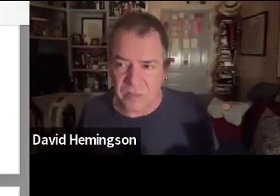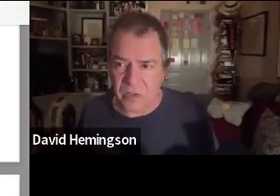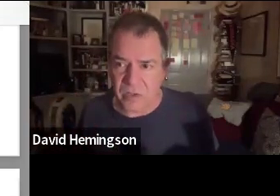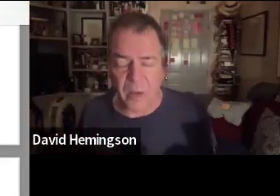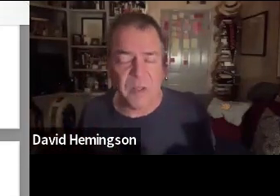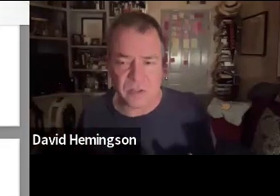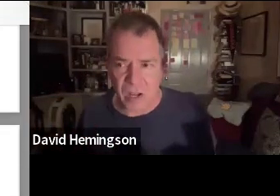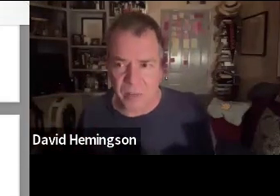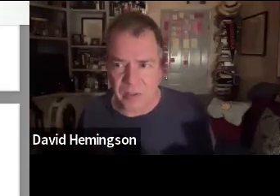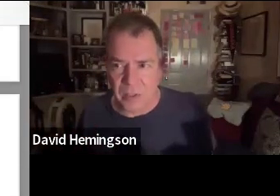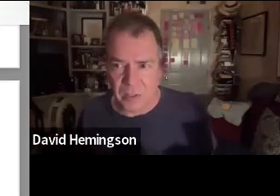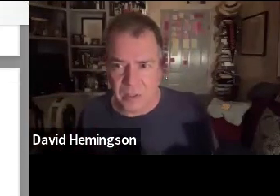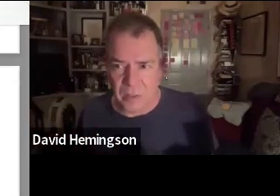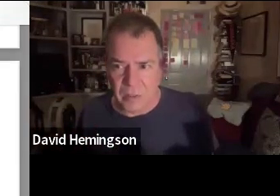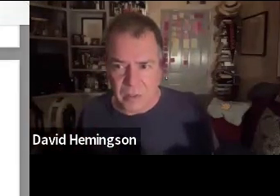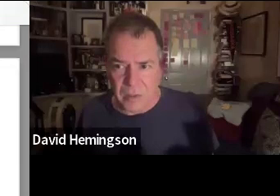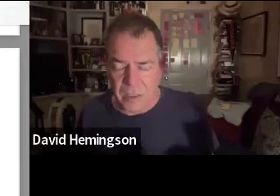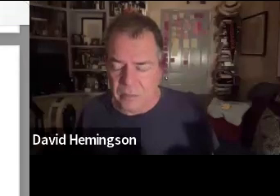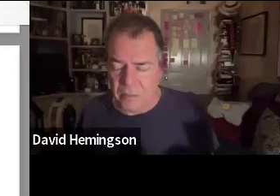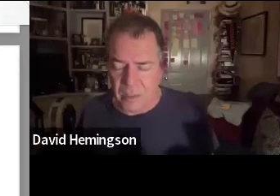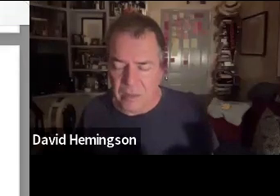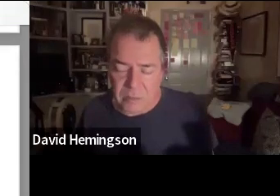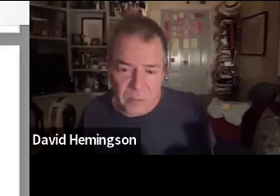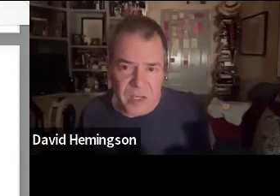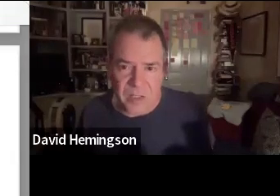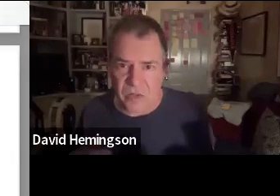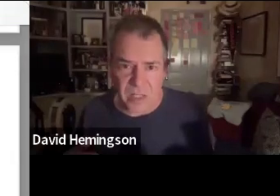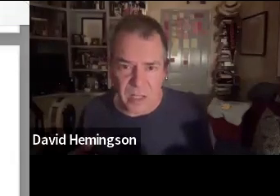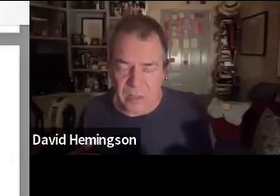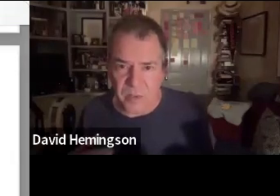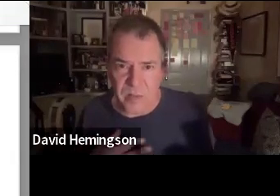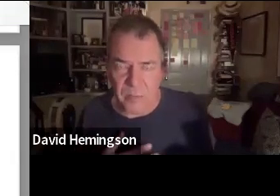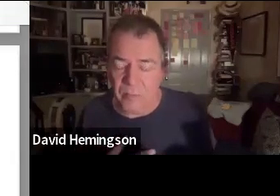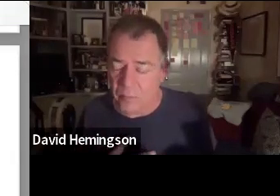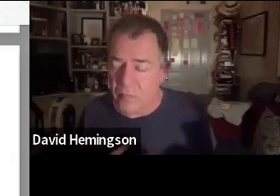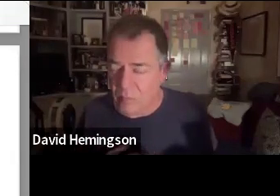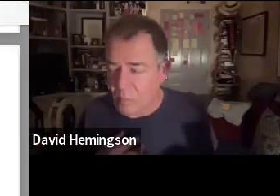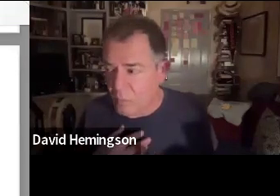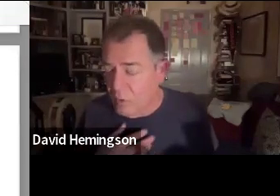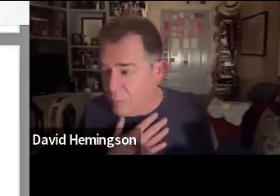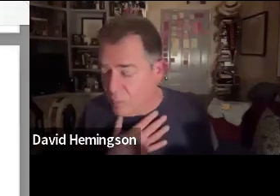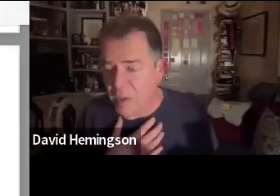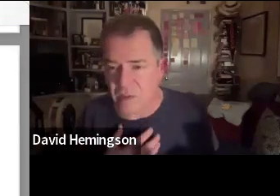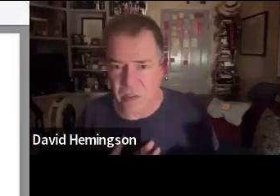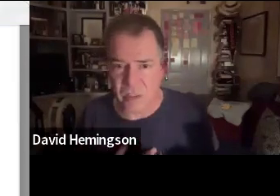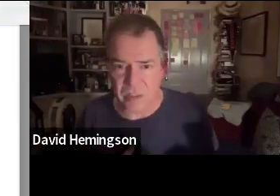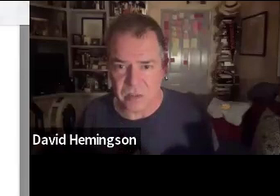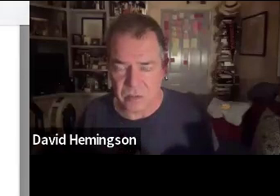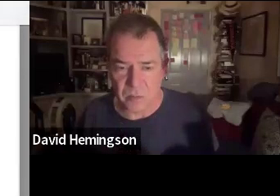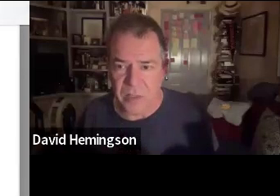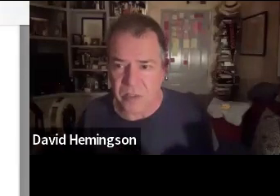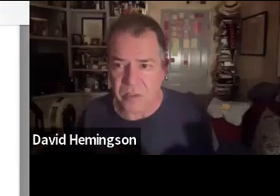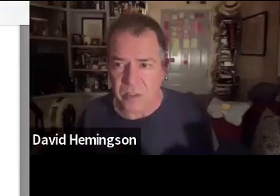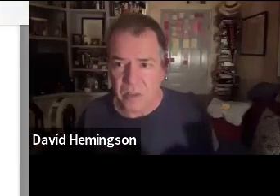16 or 17-year-old? How would he describe it? You know, and to me, I just I spent a couple of weeks just on